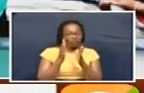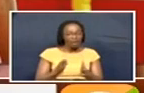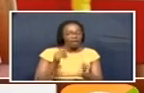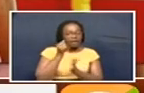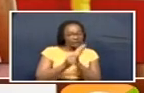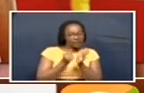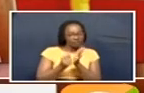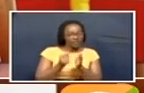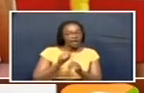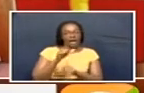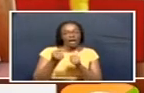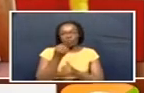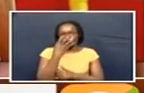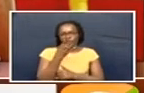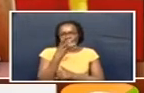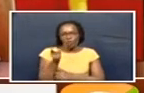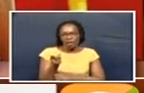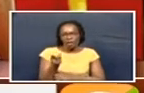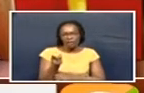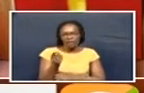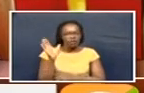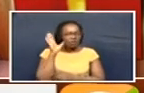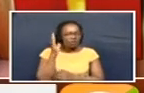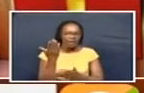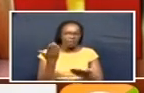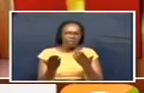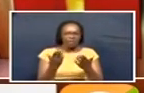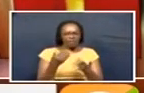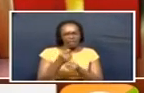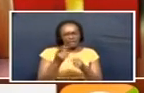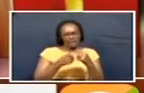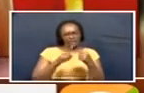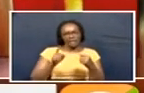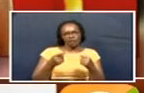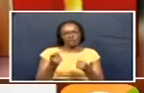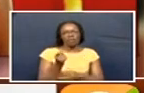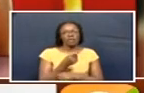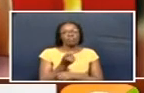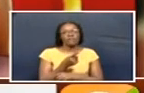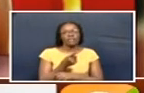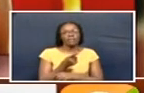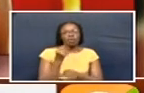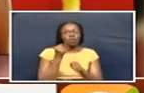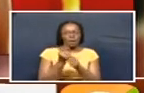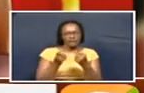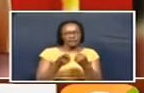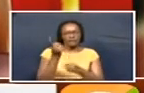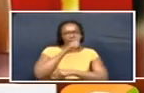of the flower farms. You hear that on average they probably make 6,000 shillings a month and they work 6 days a week.